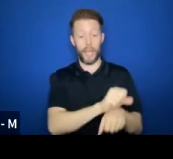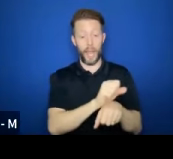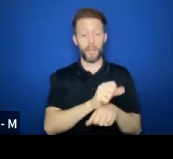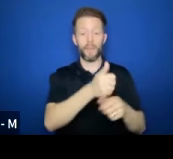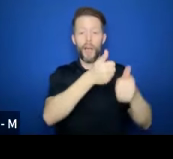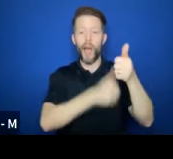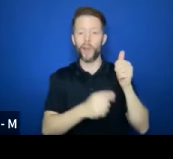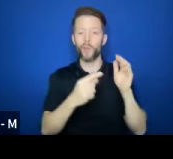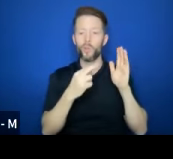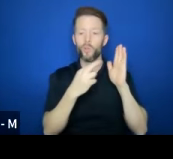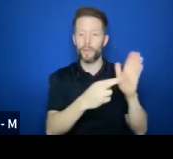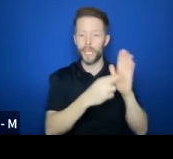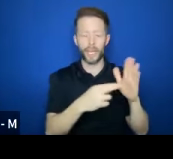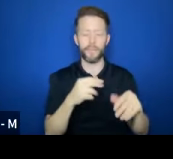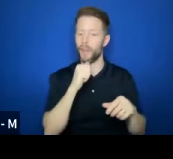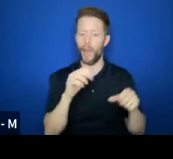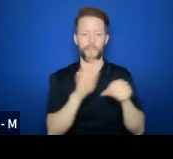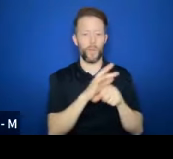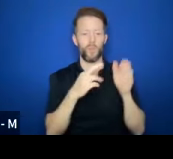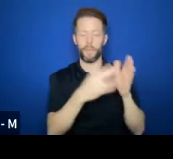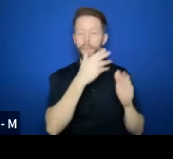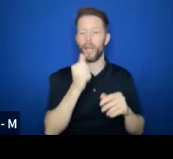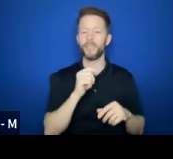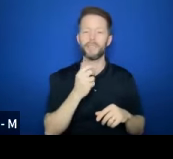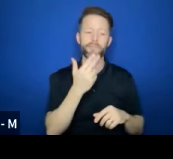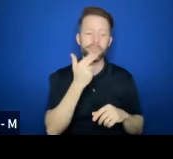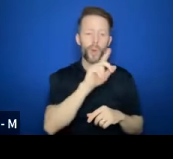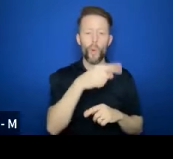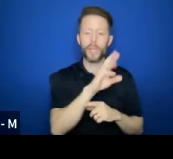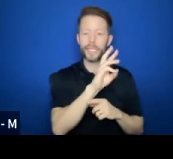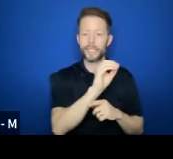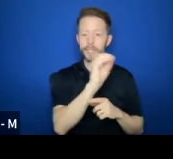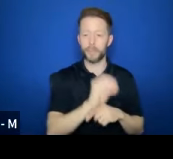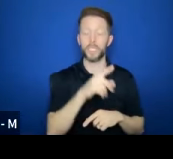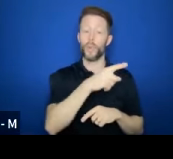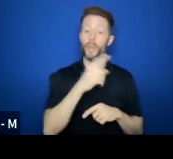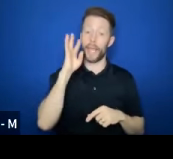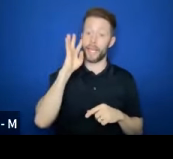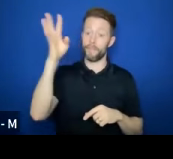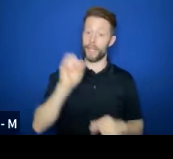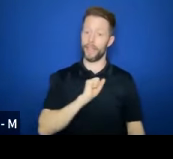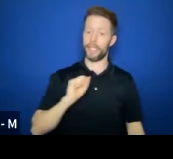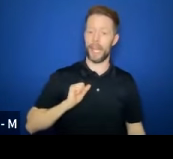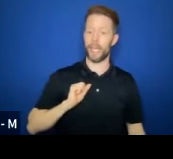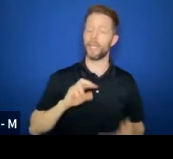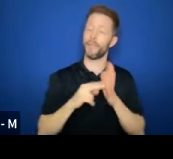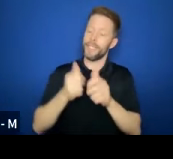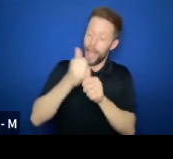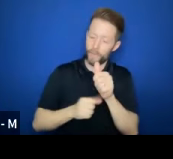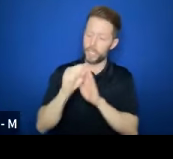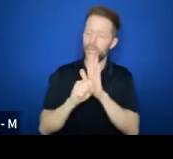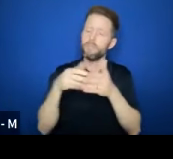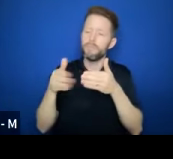full representation because it was only 60%. And so because of that, they invented the Senate, where every single state, regardless of